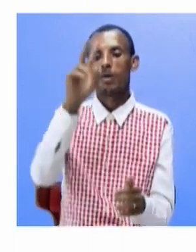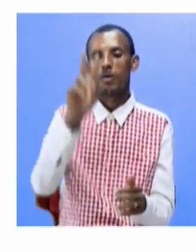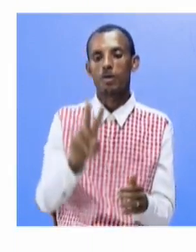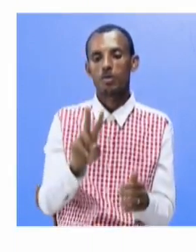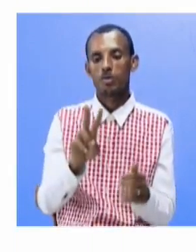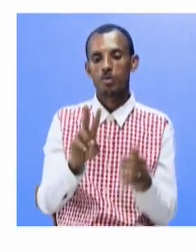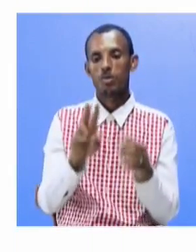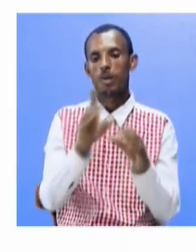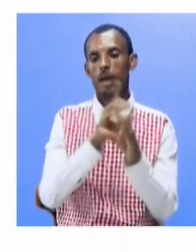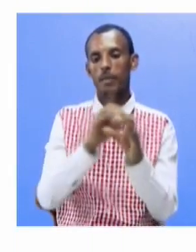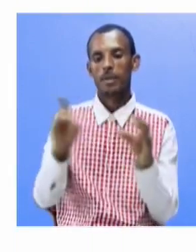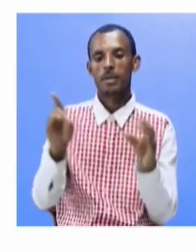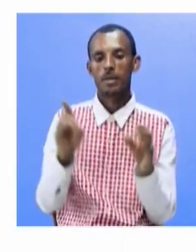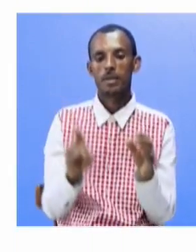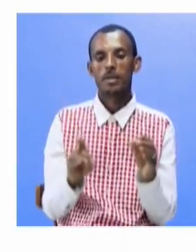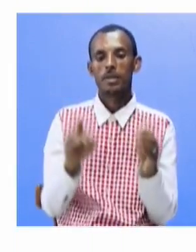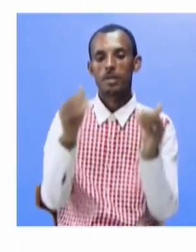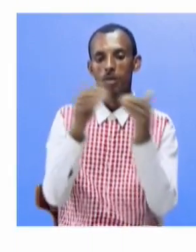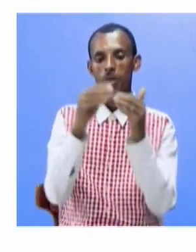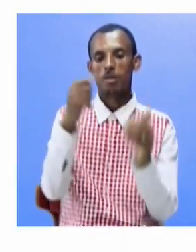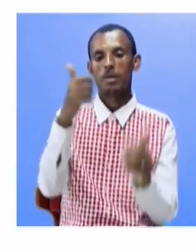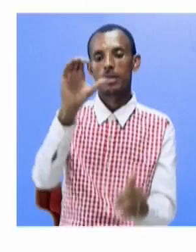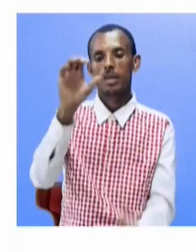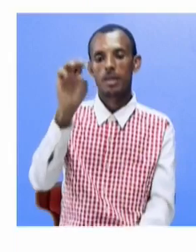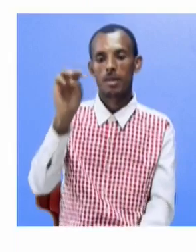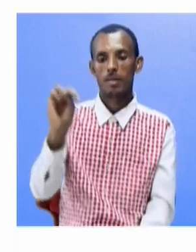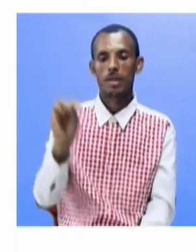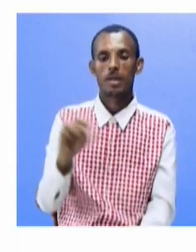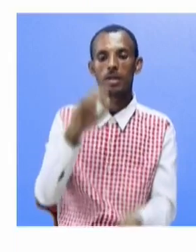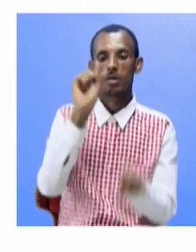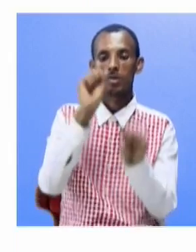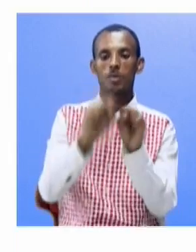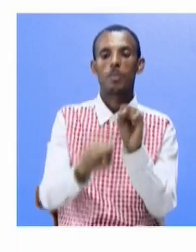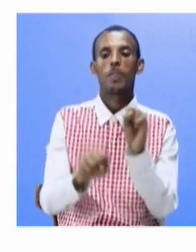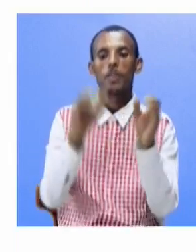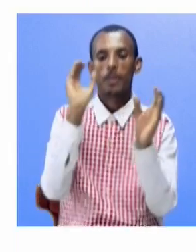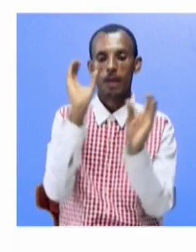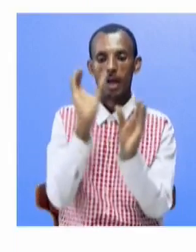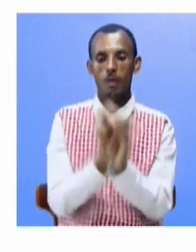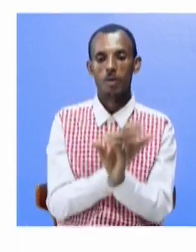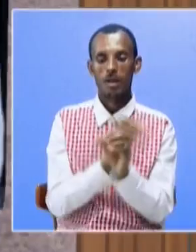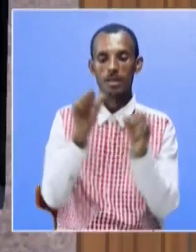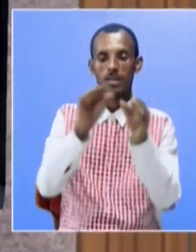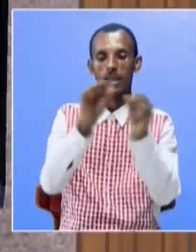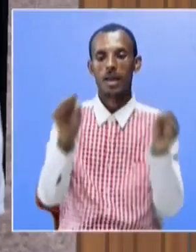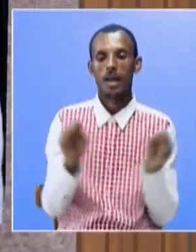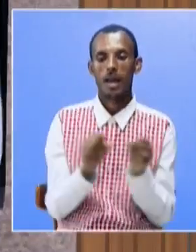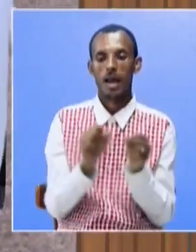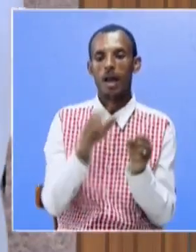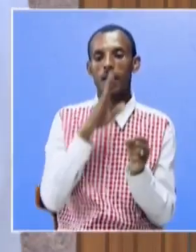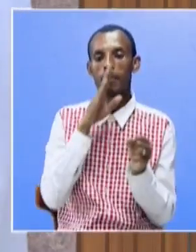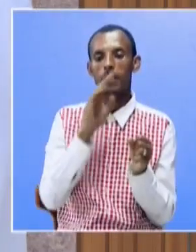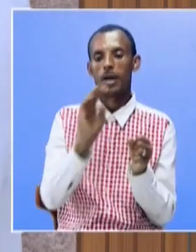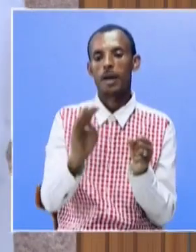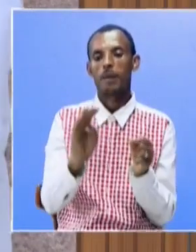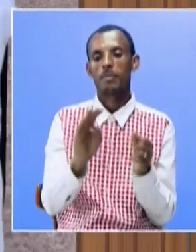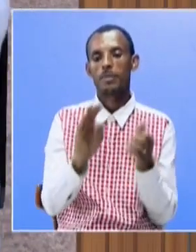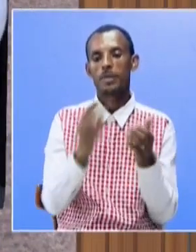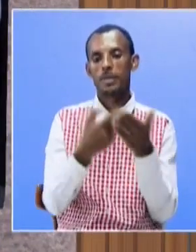radius is this, 10 centimeter. So to calculate the area, you can use either of this